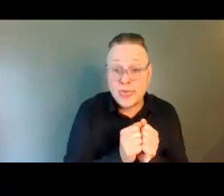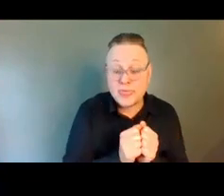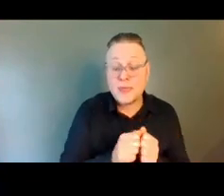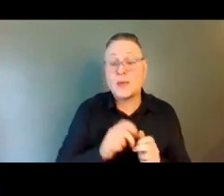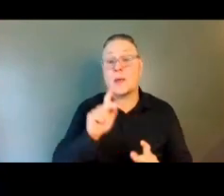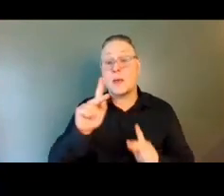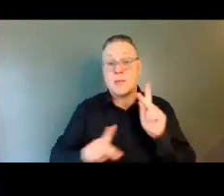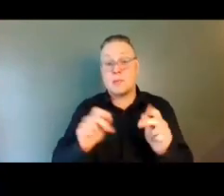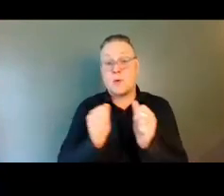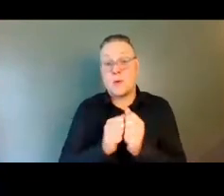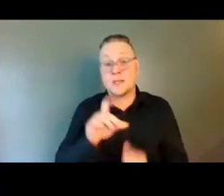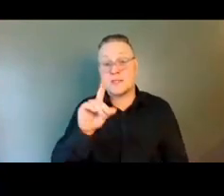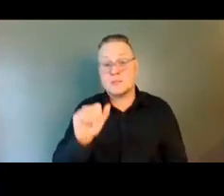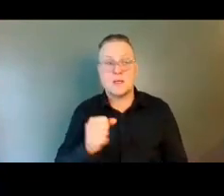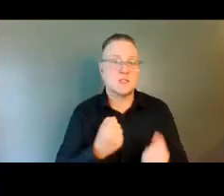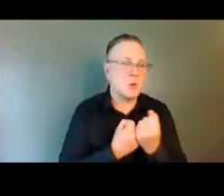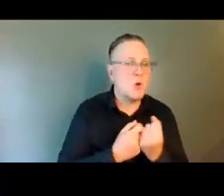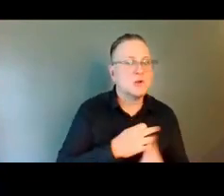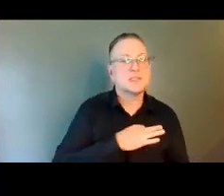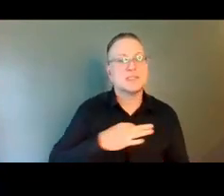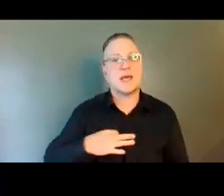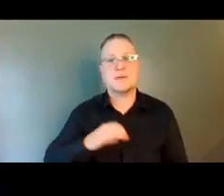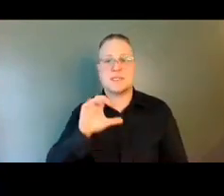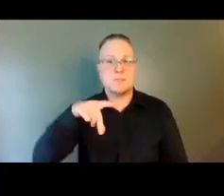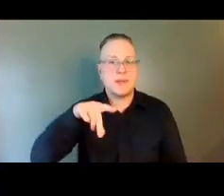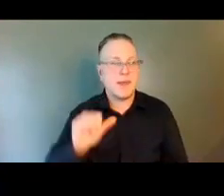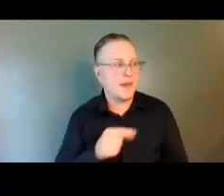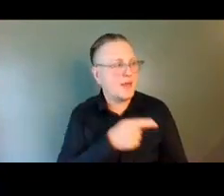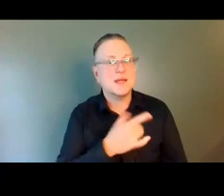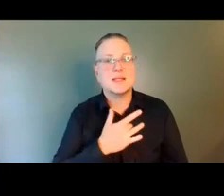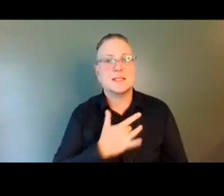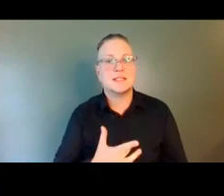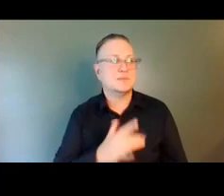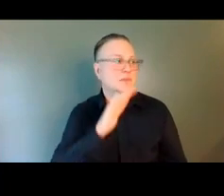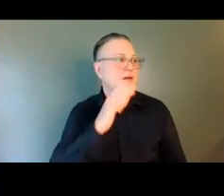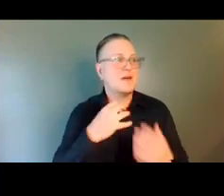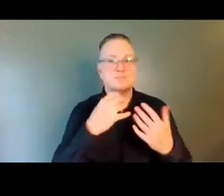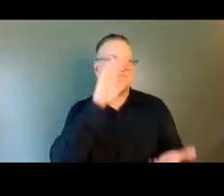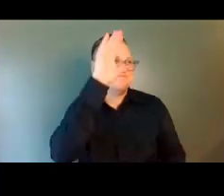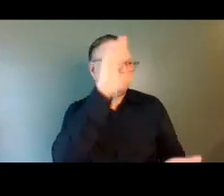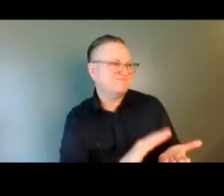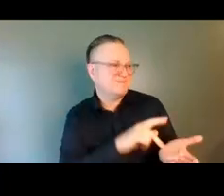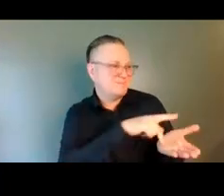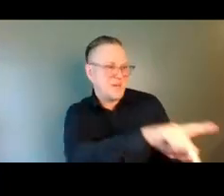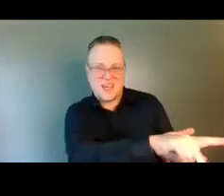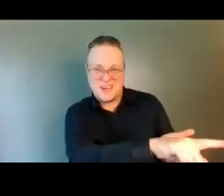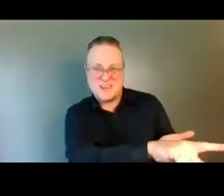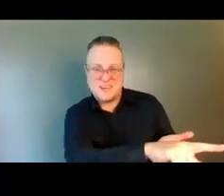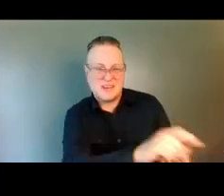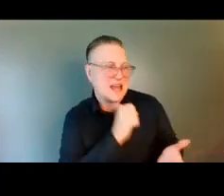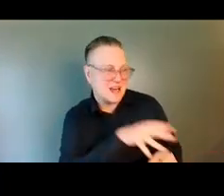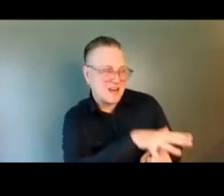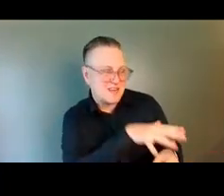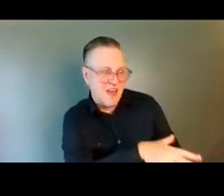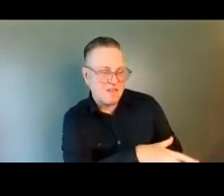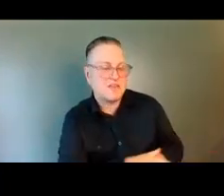support professionals, so and PCAs. So that's an area that I'll continue to work on. And I'm going to name two more